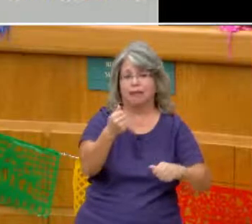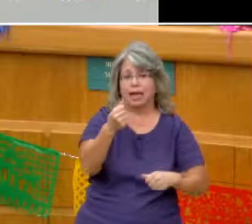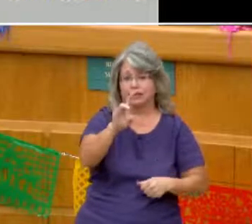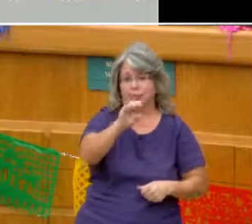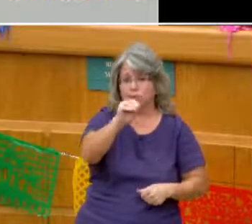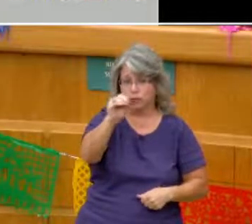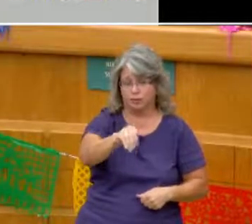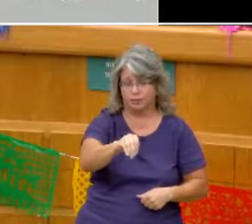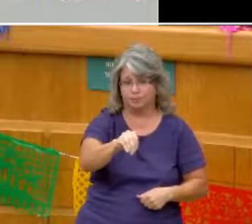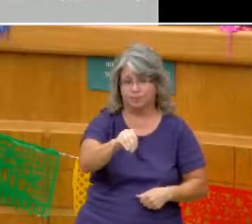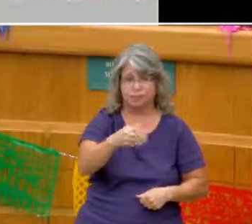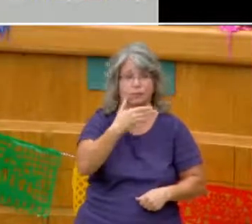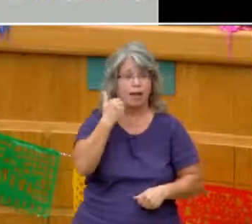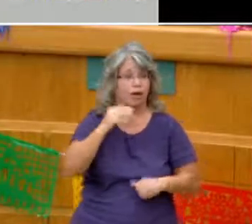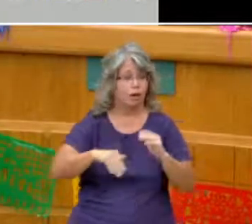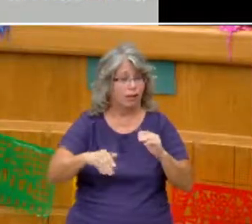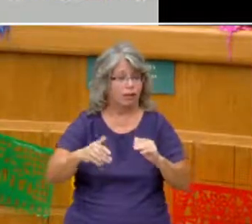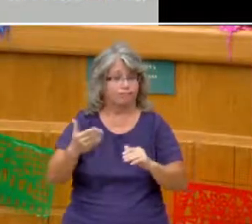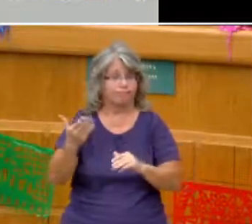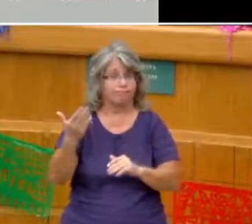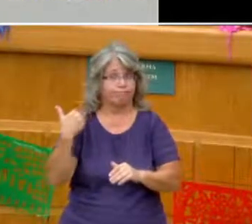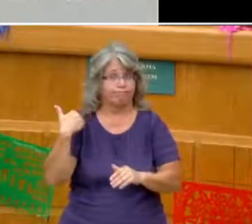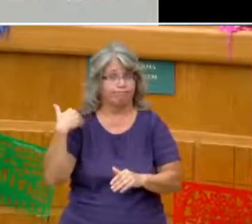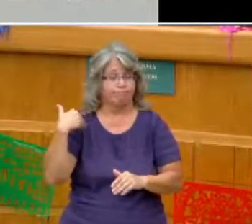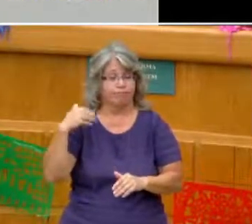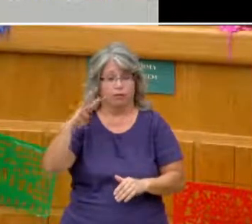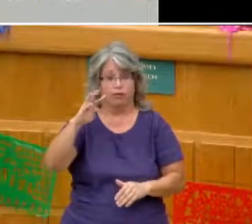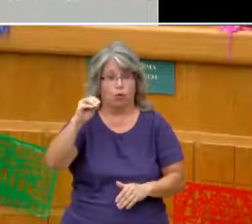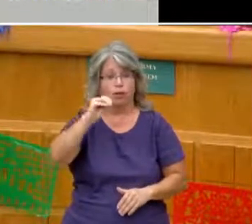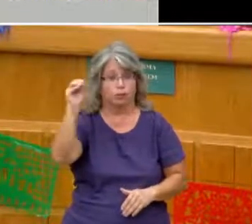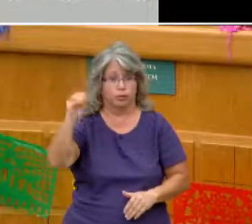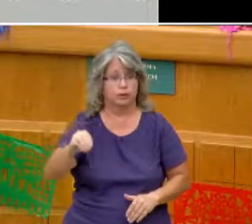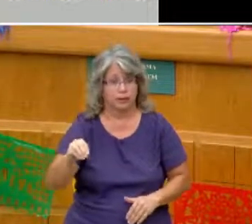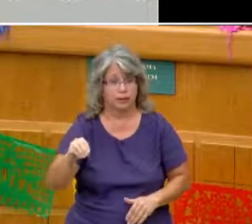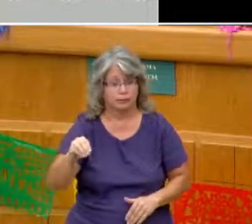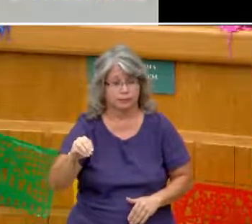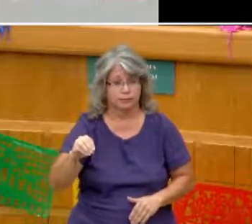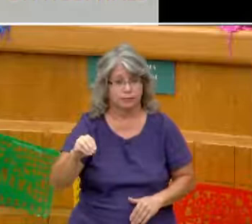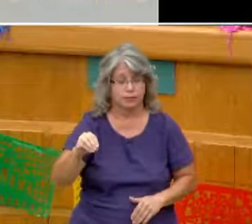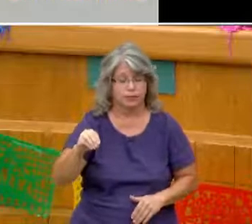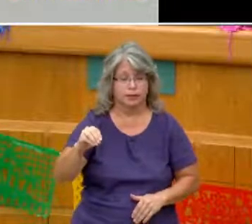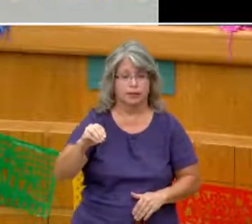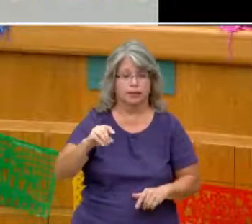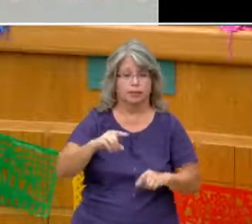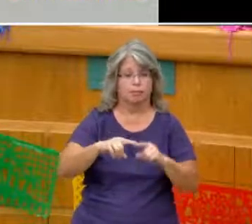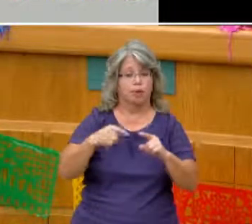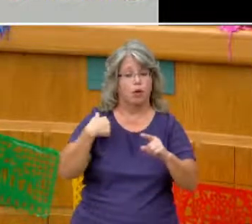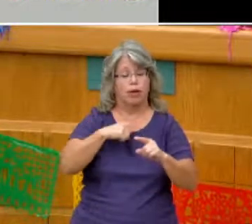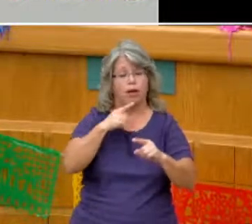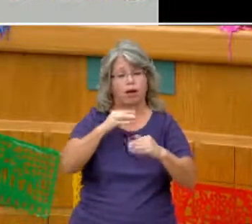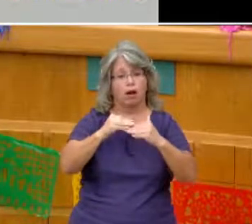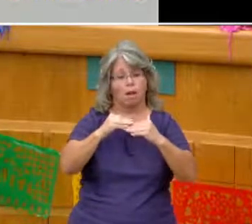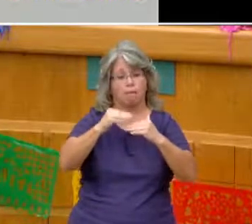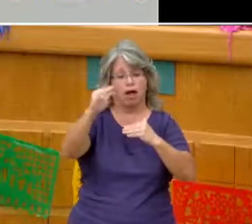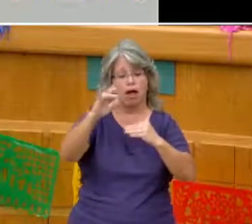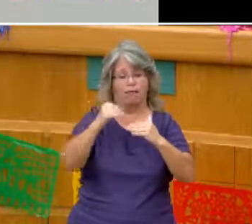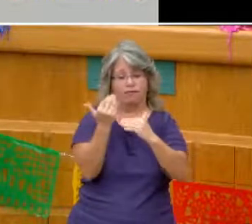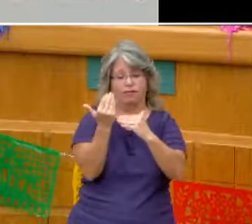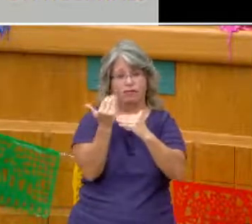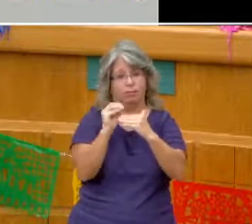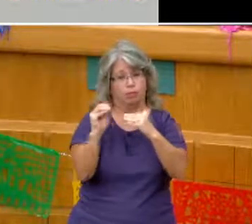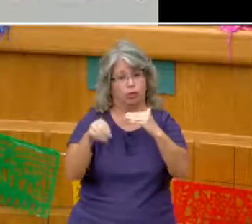than the 40% that we got up to in this Delta wave, but we're still above that 15% threshold, which used to